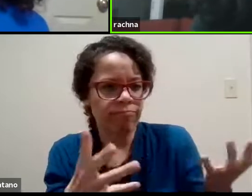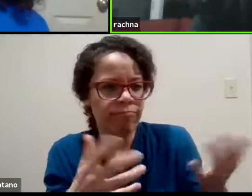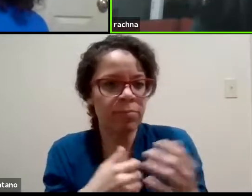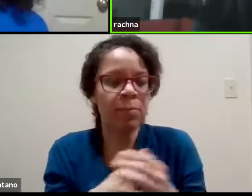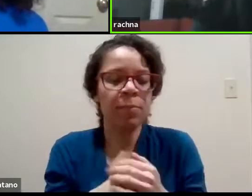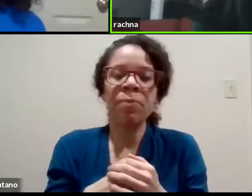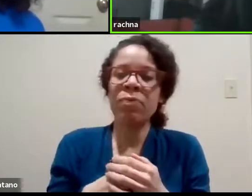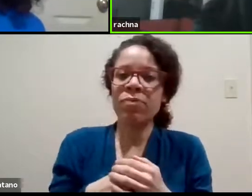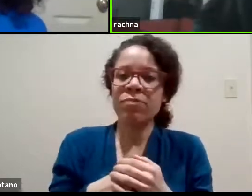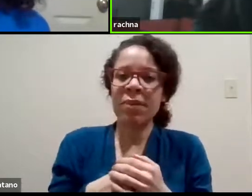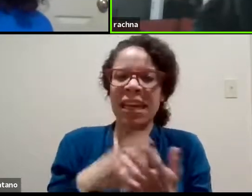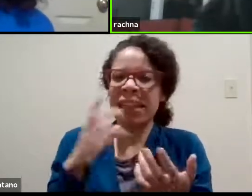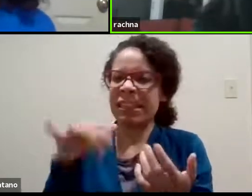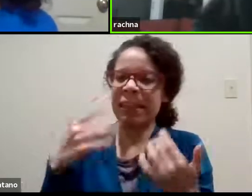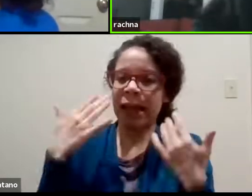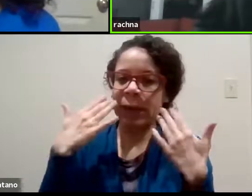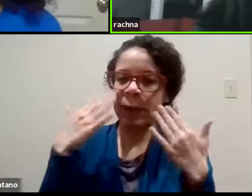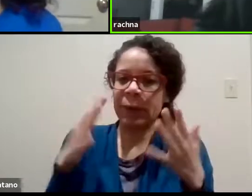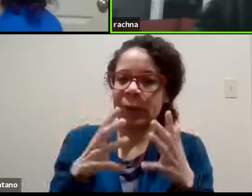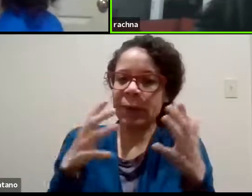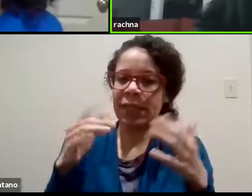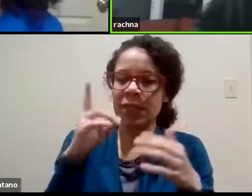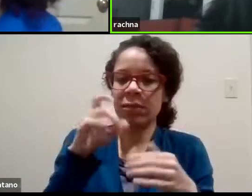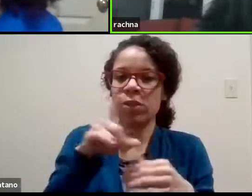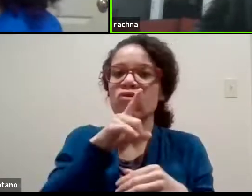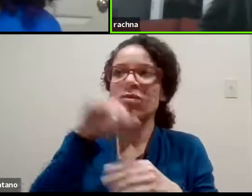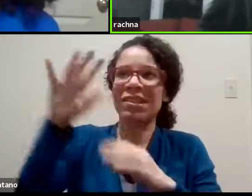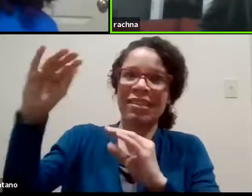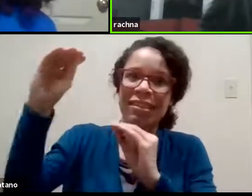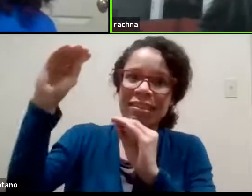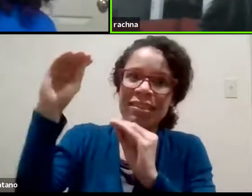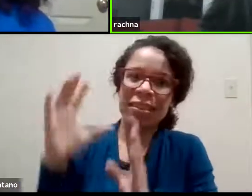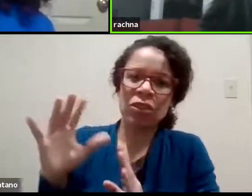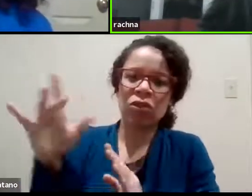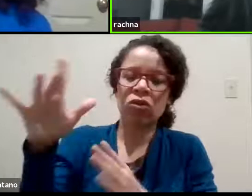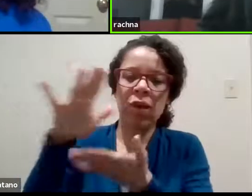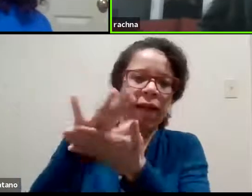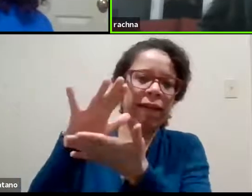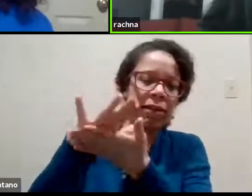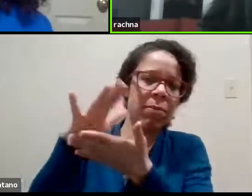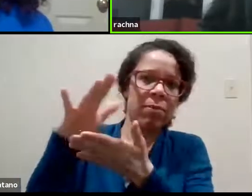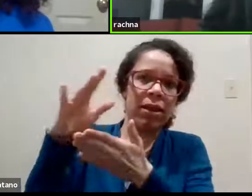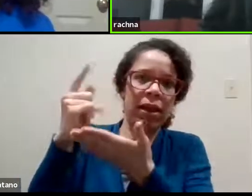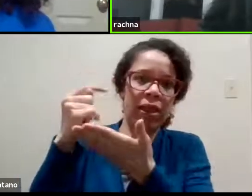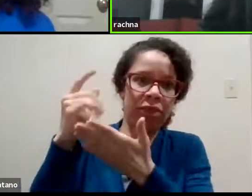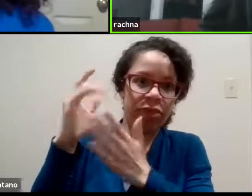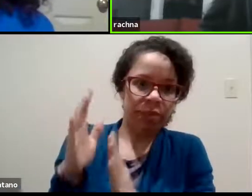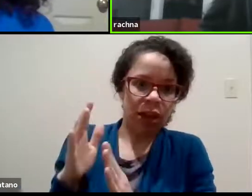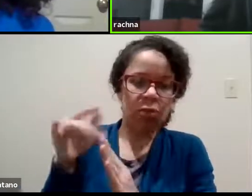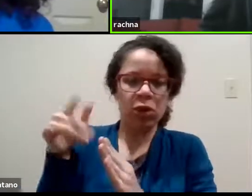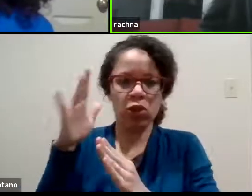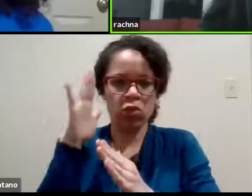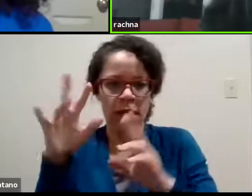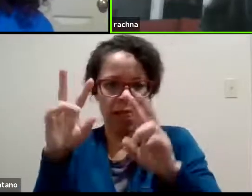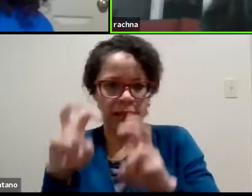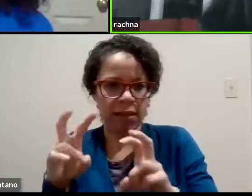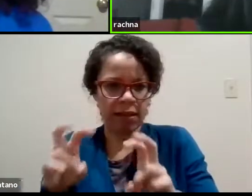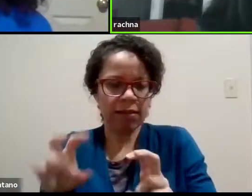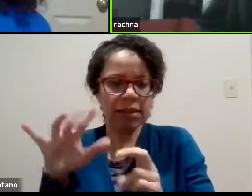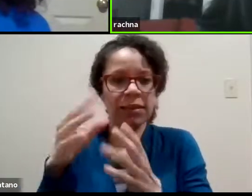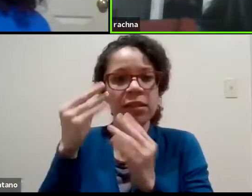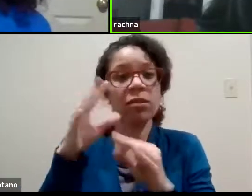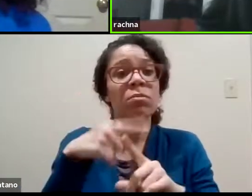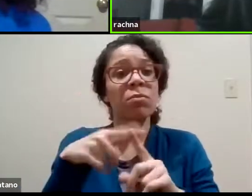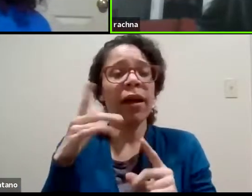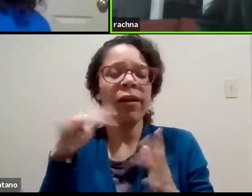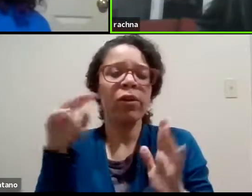can't speak too much to this because this would be the teacher or the academic therapist who's actually assessing that information. But they